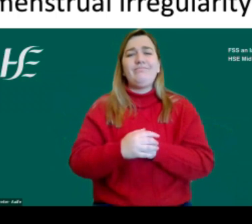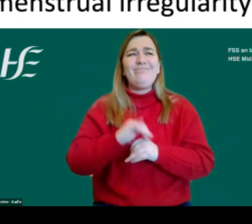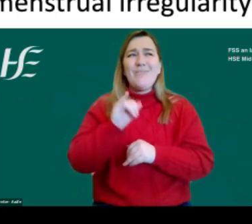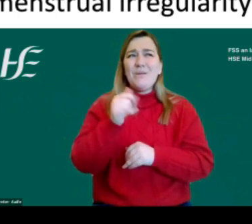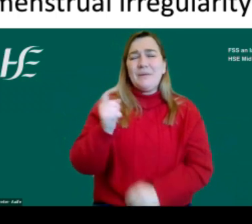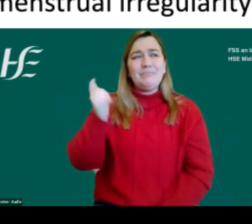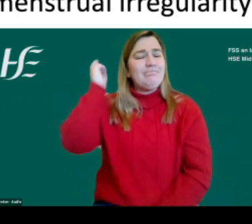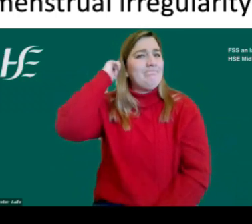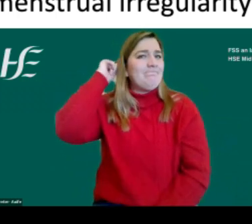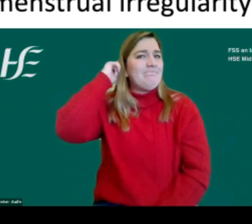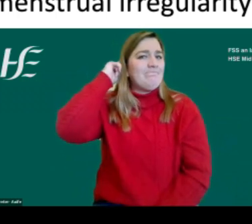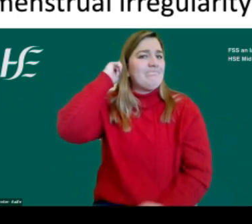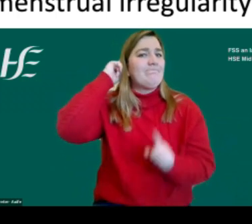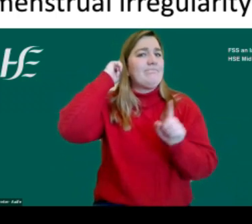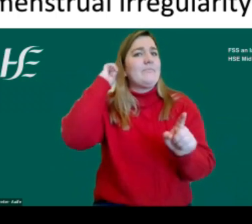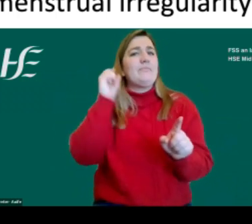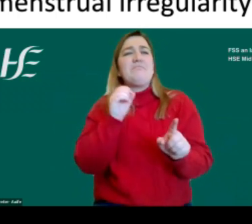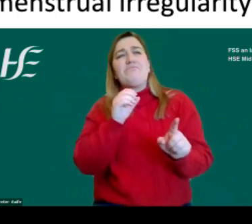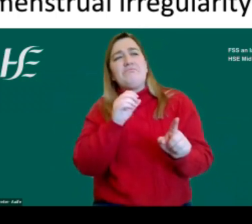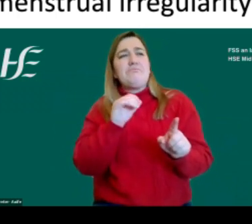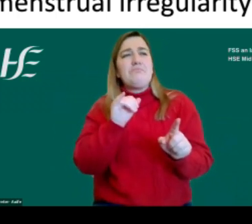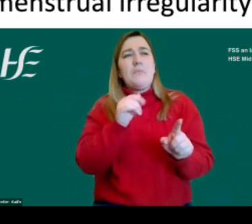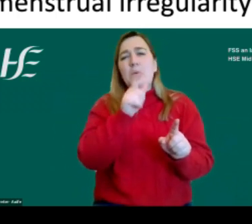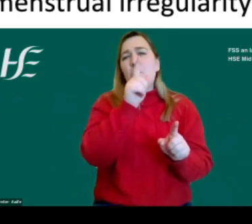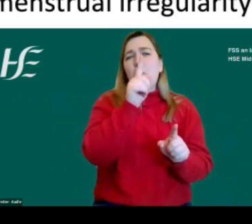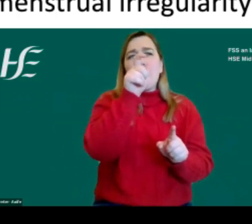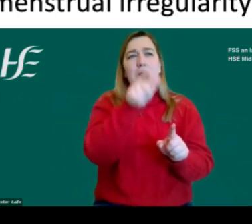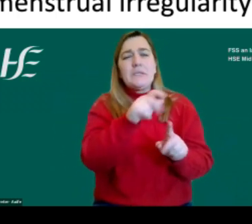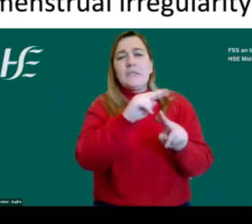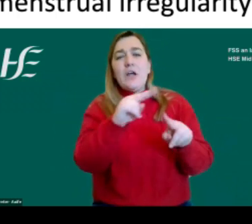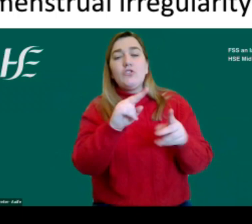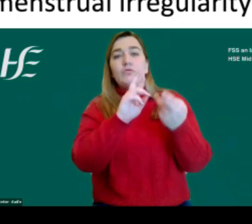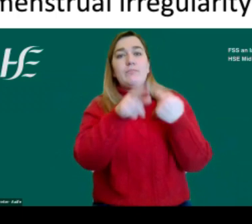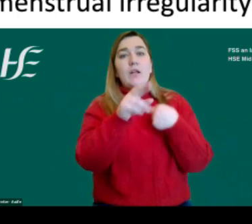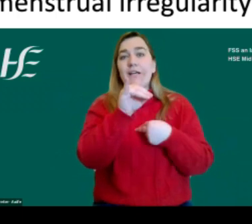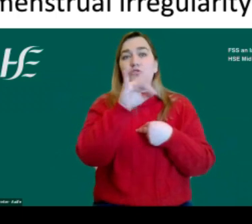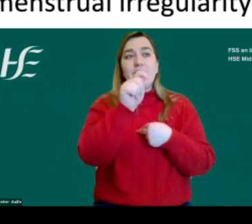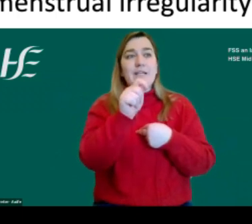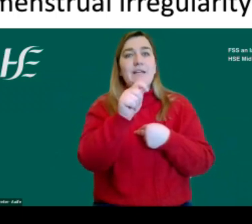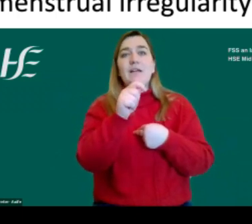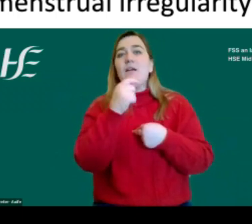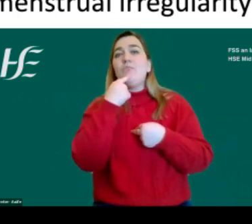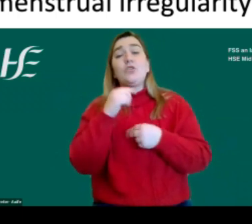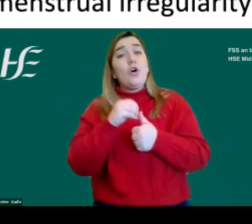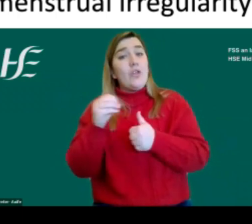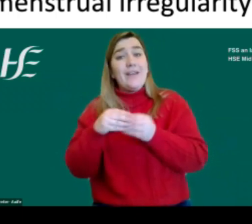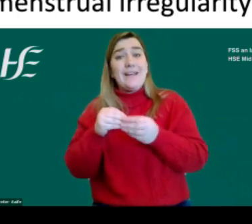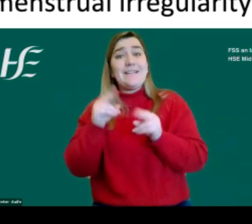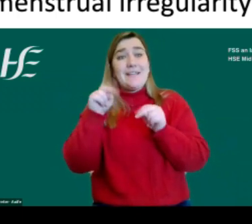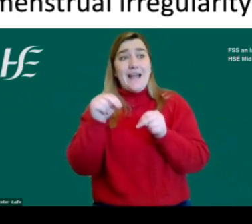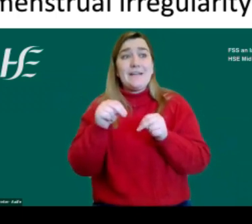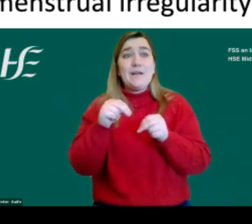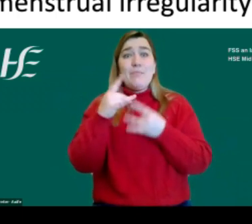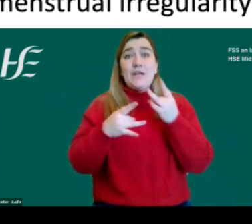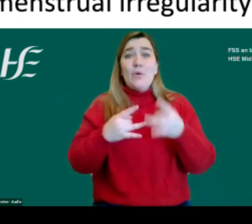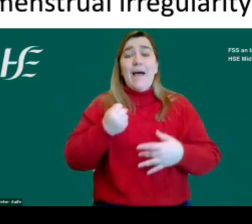night sweats. And there's still other medical things that can give you night sweats, like lymphoma, like TB. Like at the back of our heads, we have to be wondering, could the